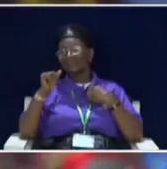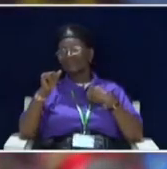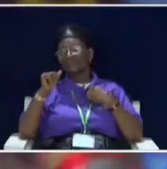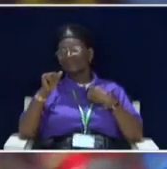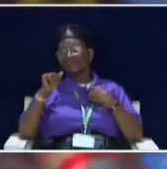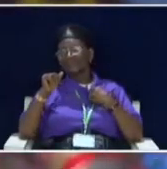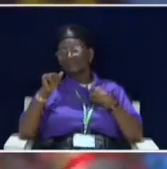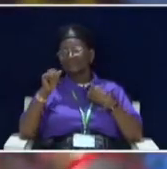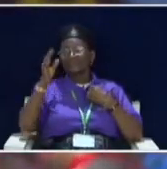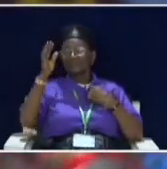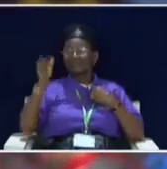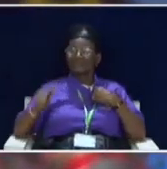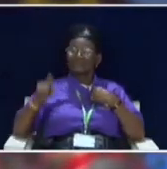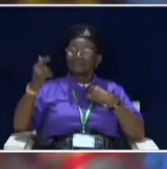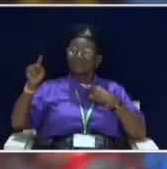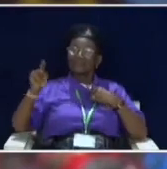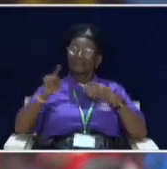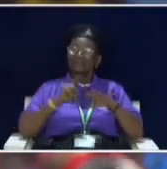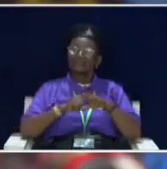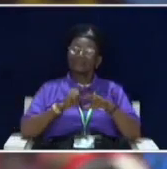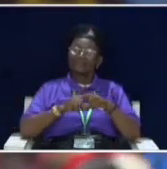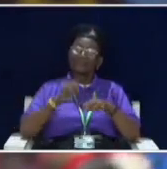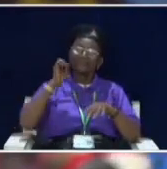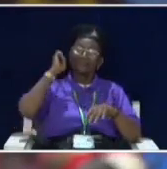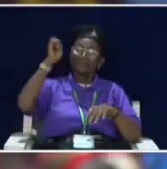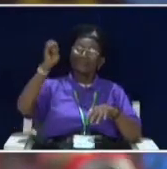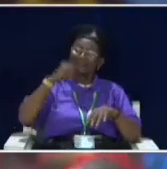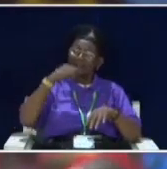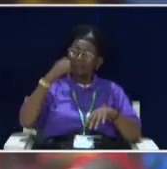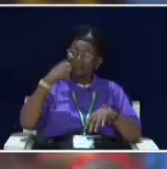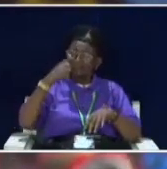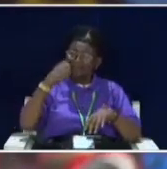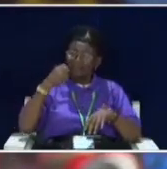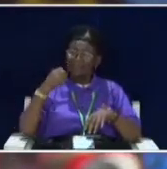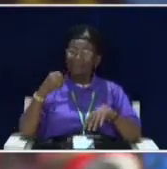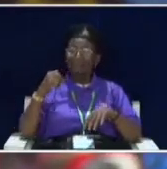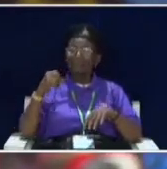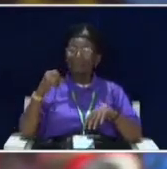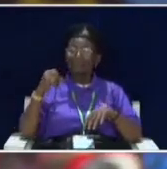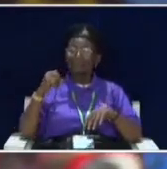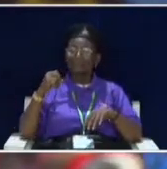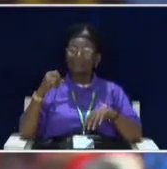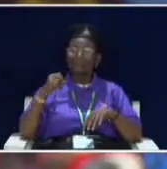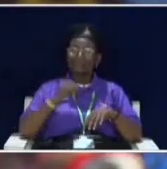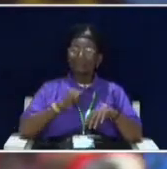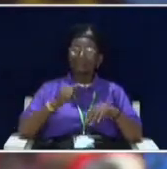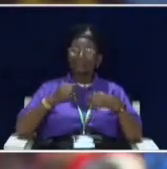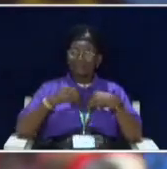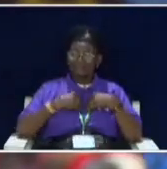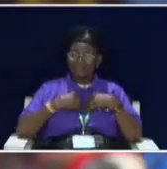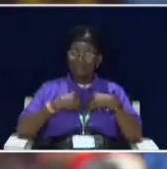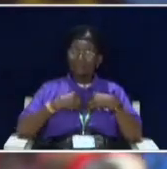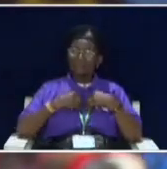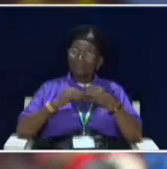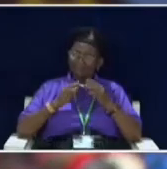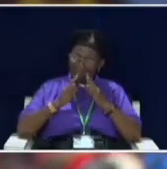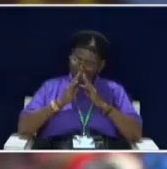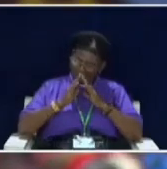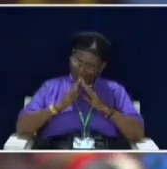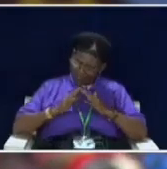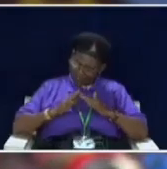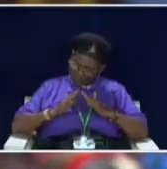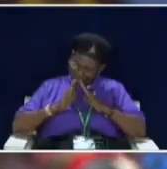By the time he spoke, nigba ti o fi soro, I've calmed down. Ara mi ti bale die